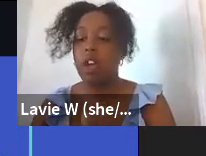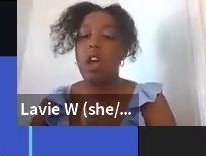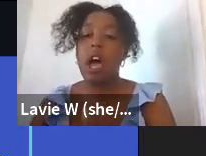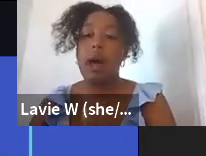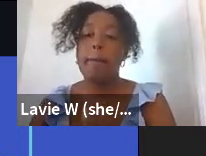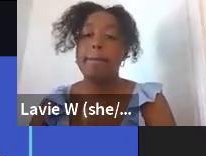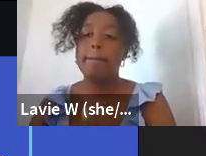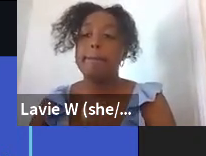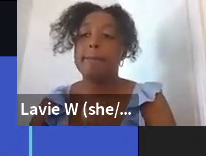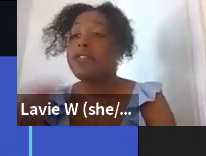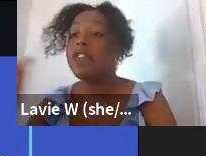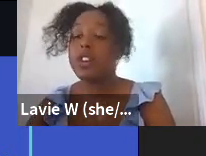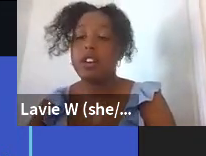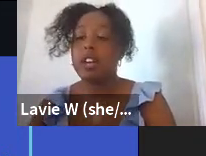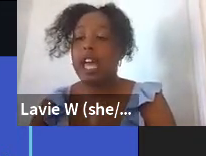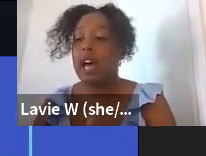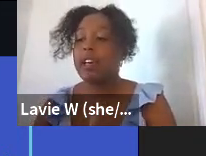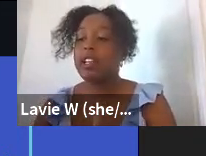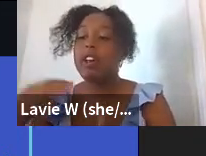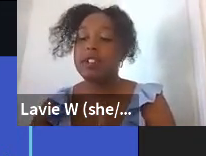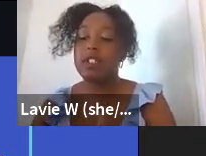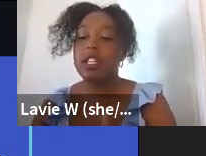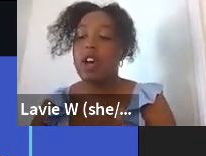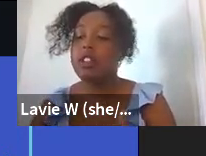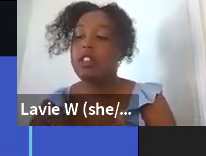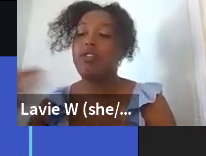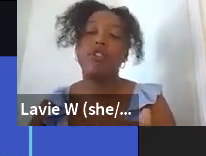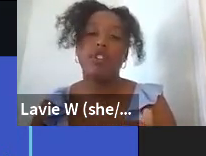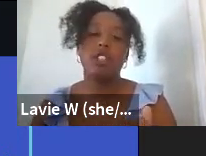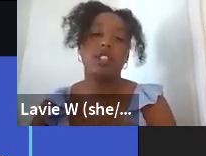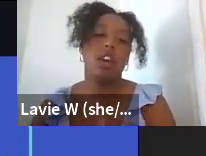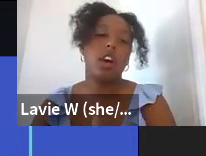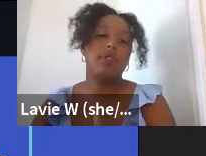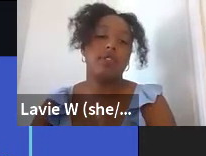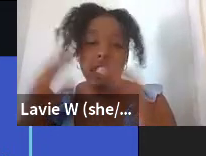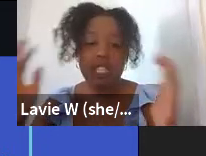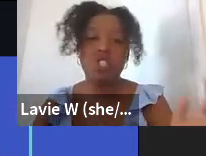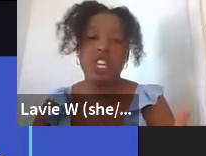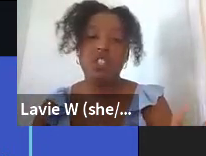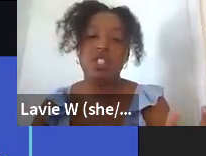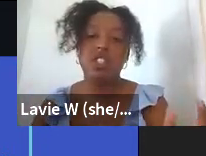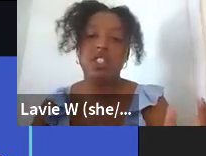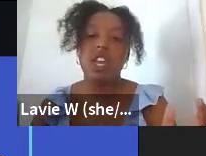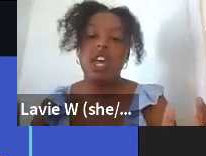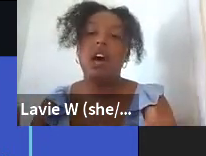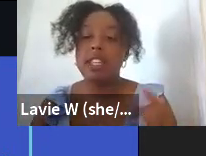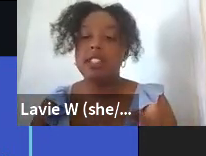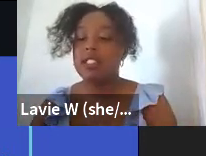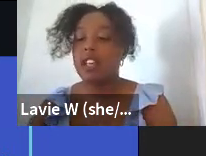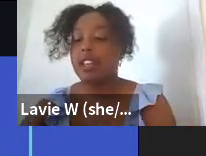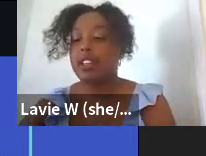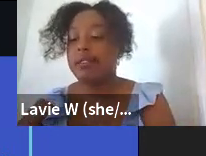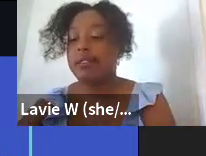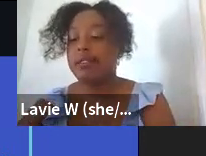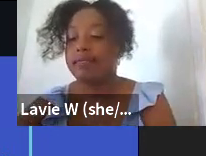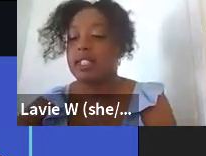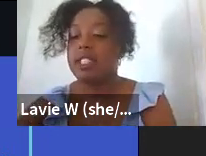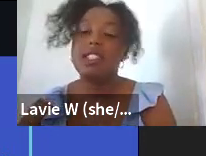work further, and often is on the forefront of these changes in